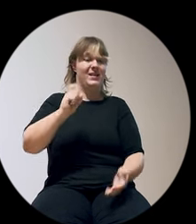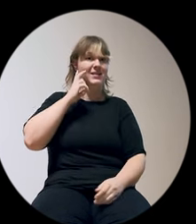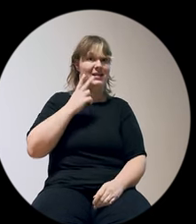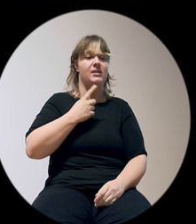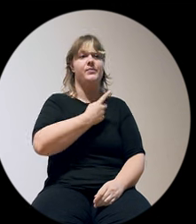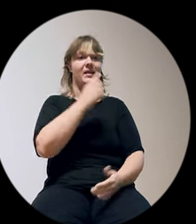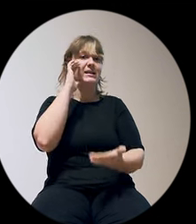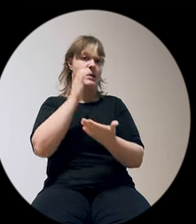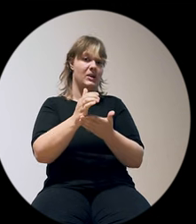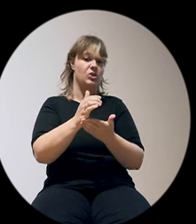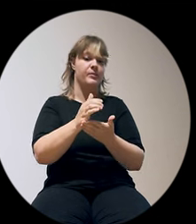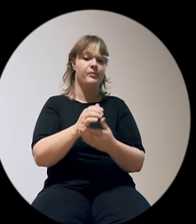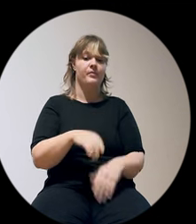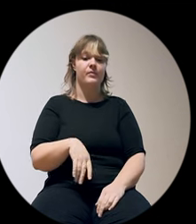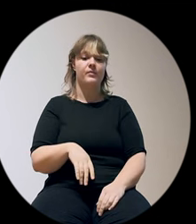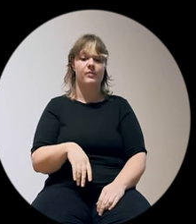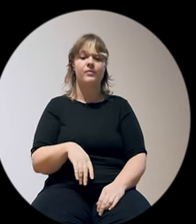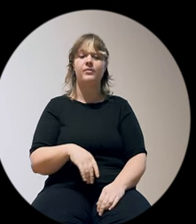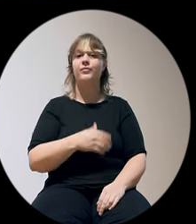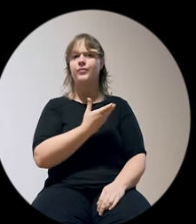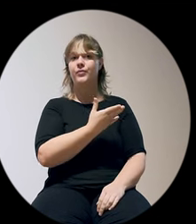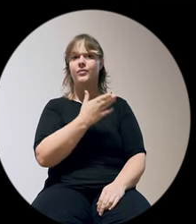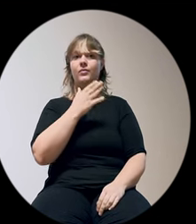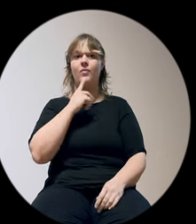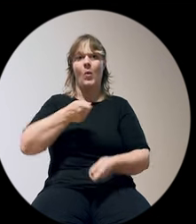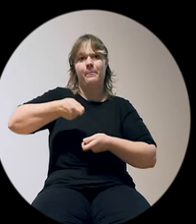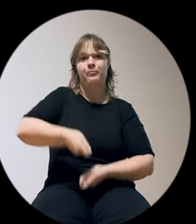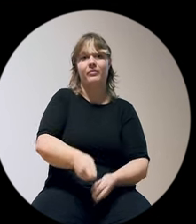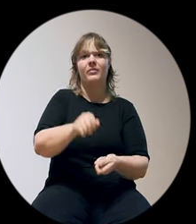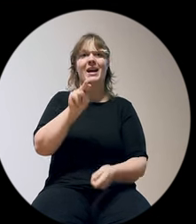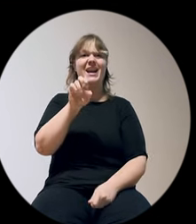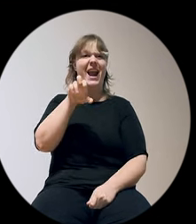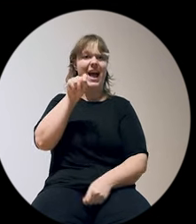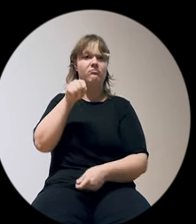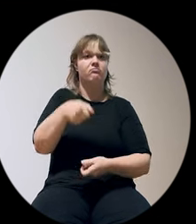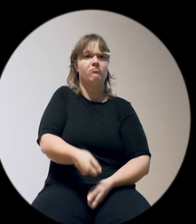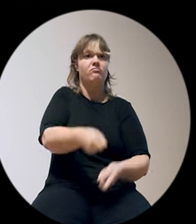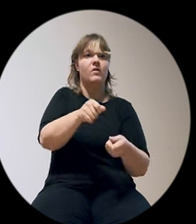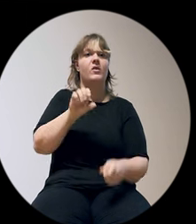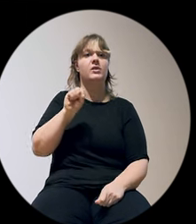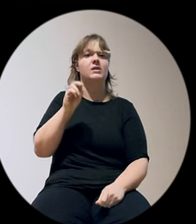here, this is that readout where we dip net sockeye salmon